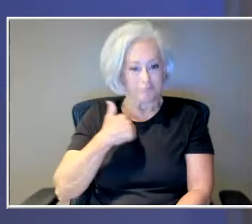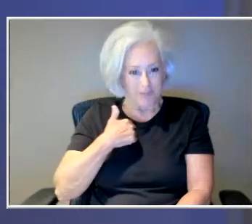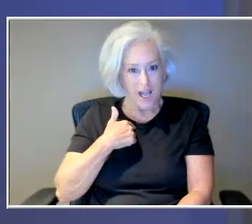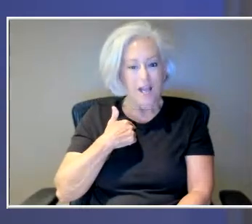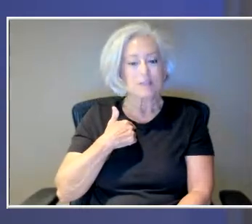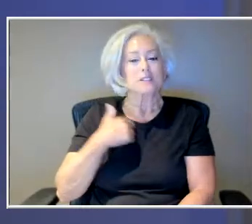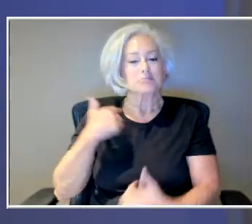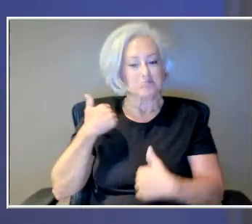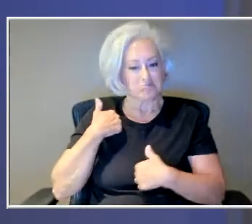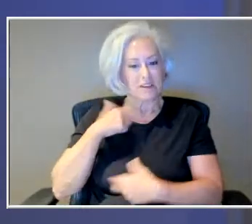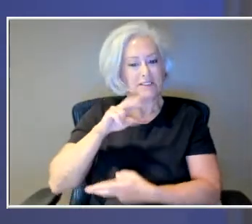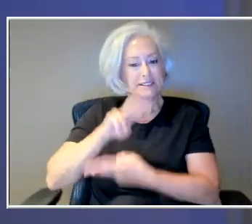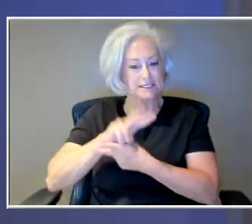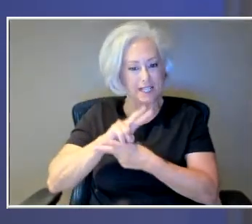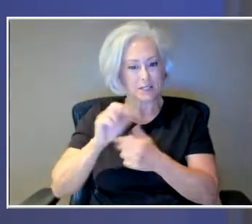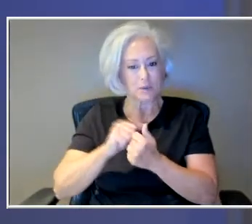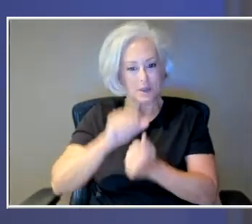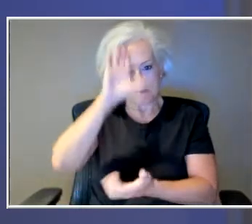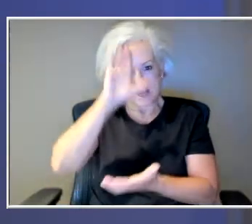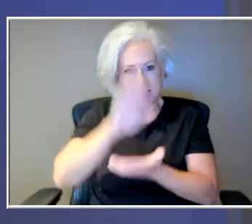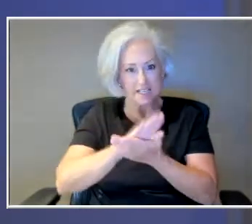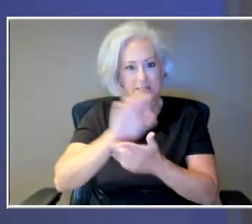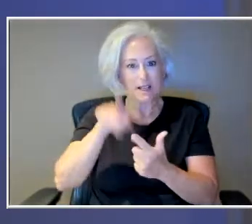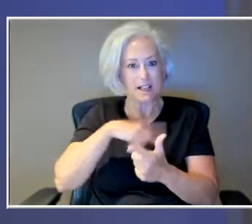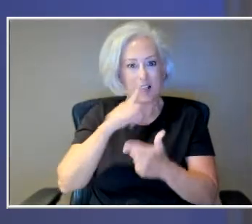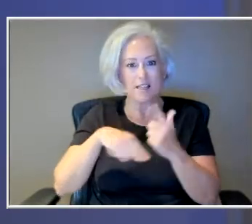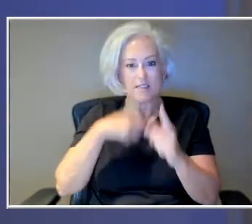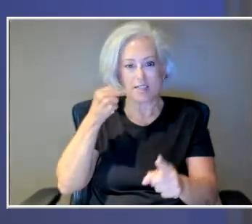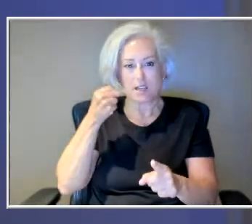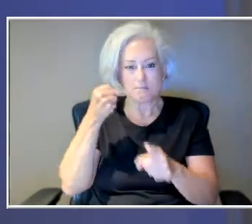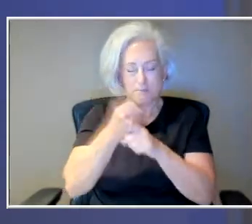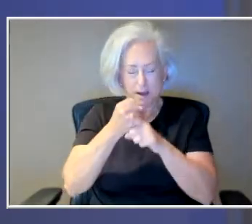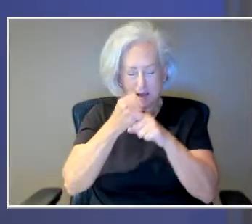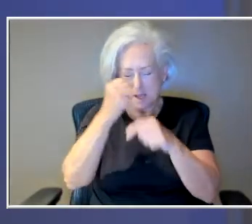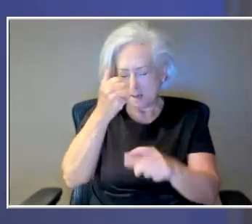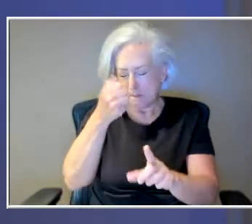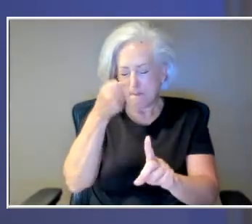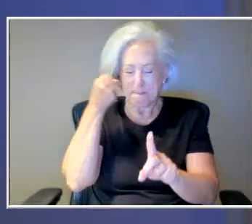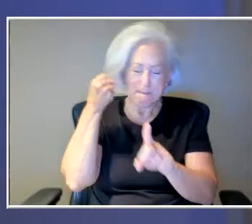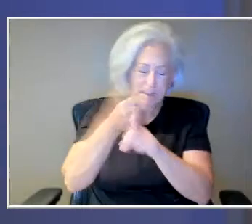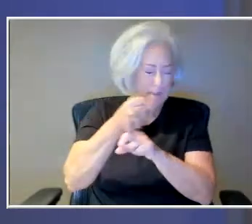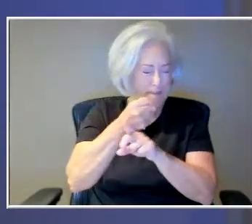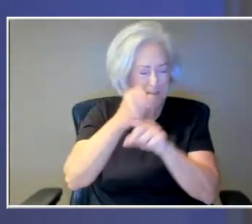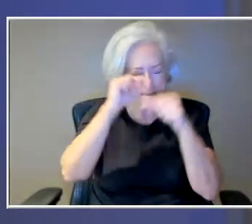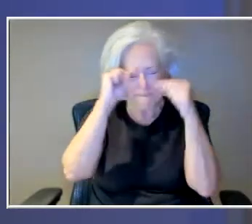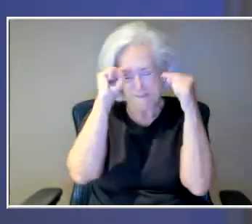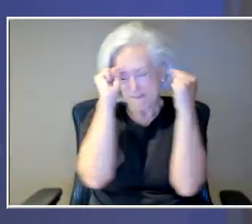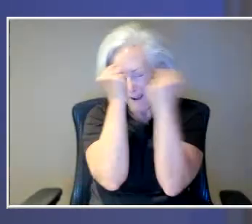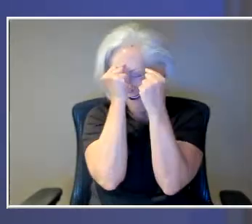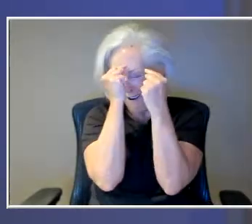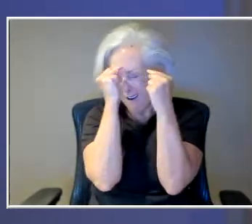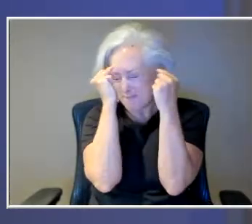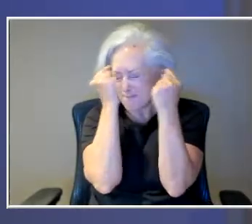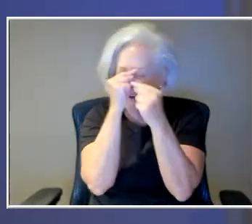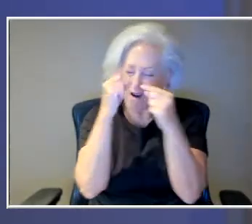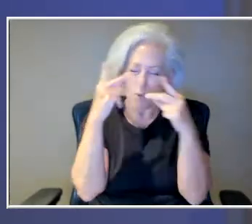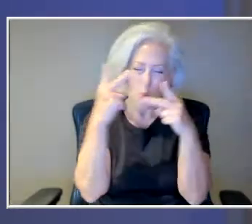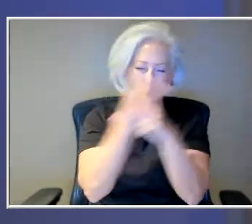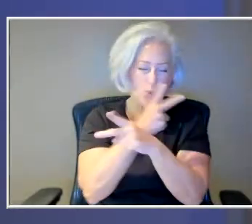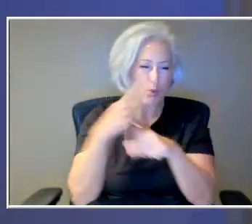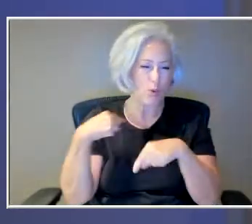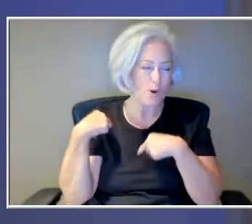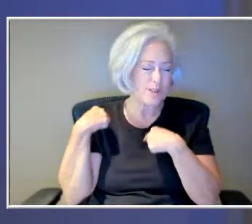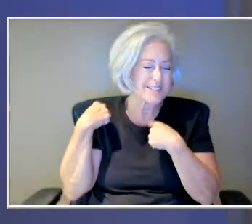it was just like all of a sudden, it was just major head pain, and it was just the worst headache I've ever had in my life, and